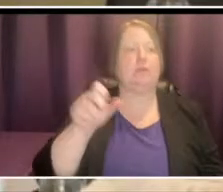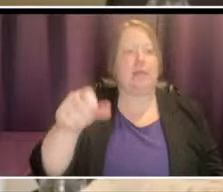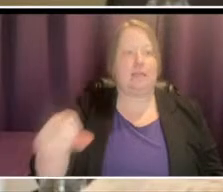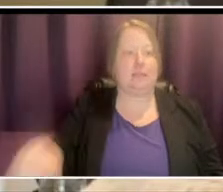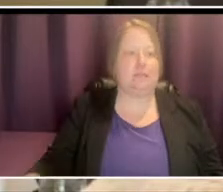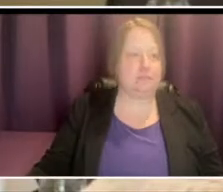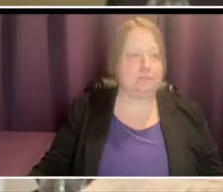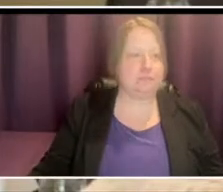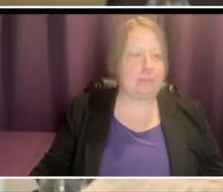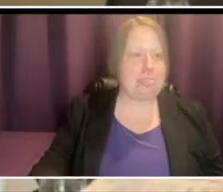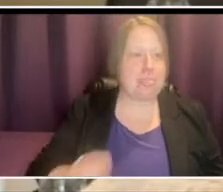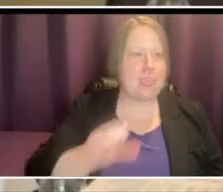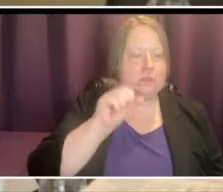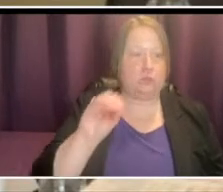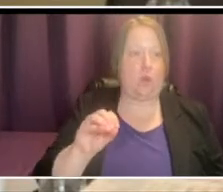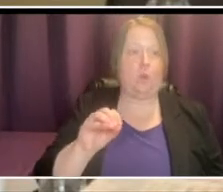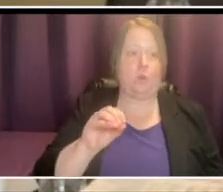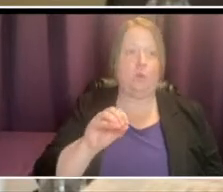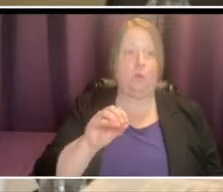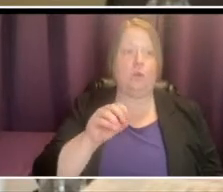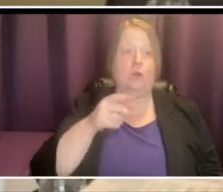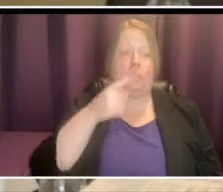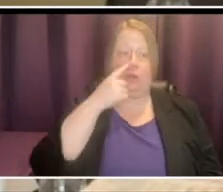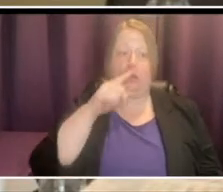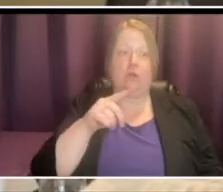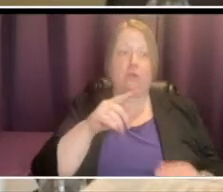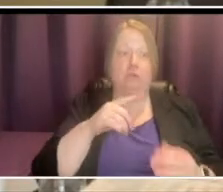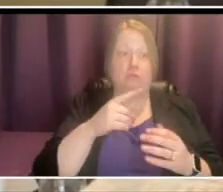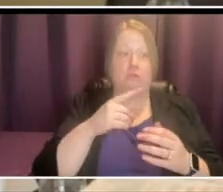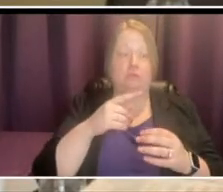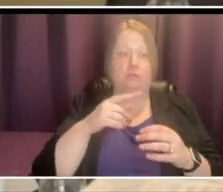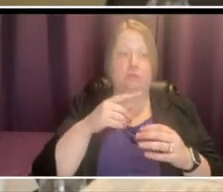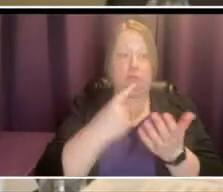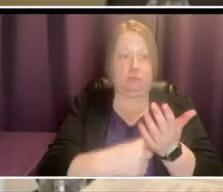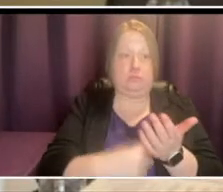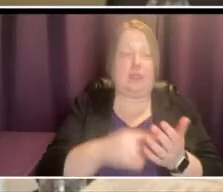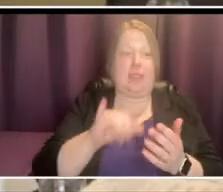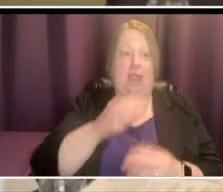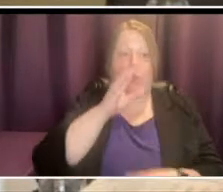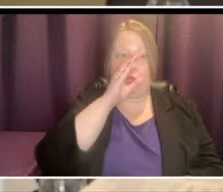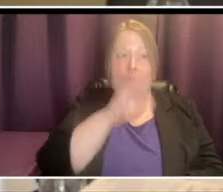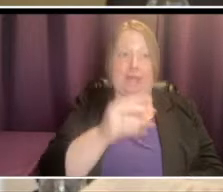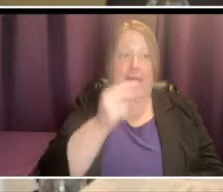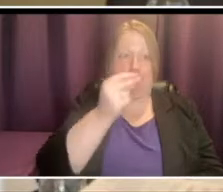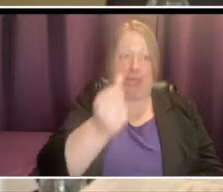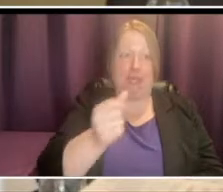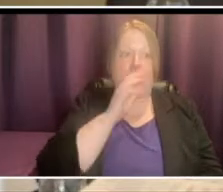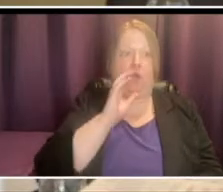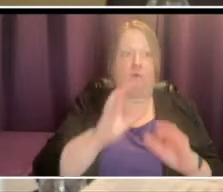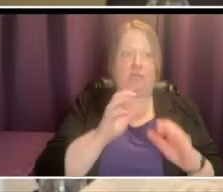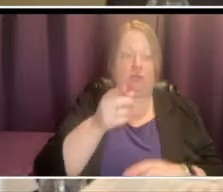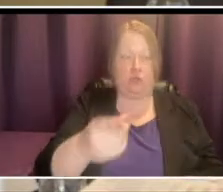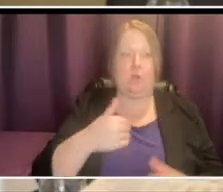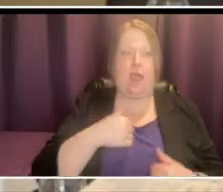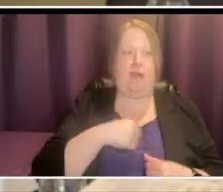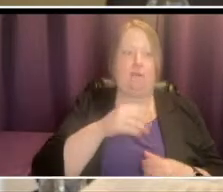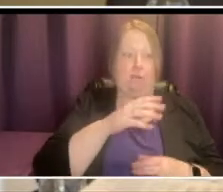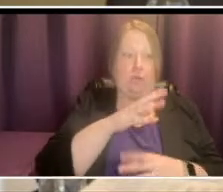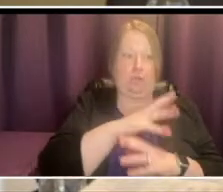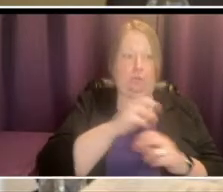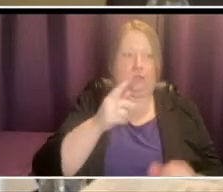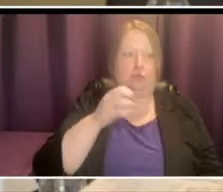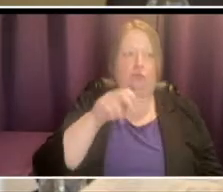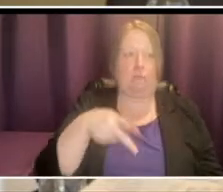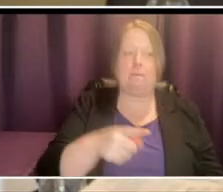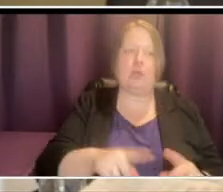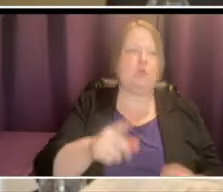So is it your position that you can discuss in the media direct conversations you had with the President of the United States, but you will not discuss those same